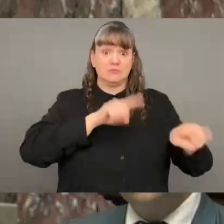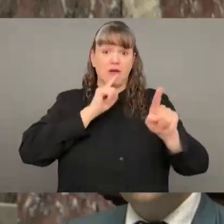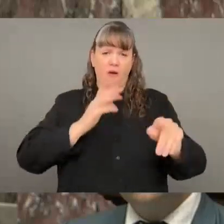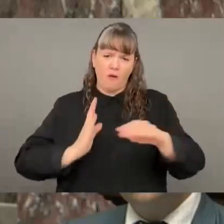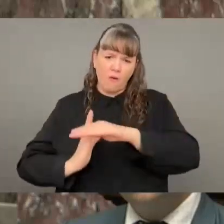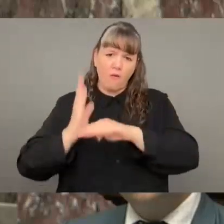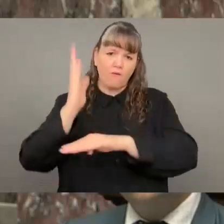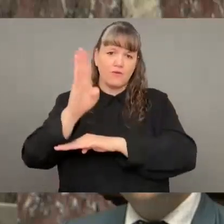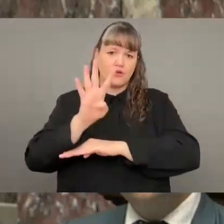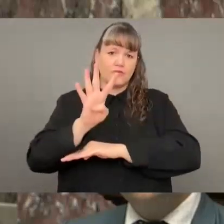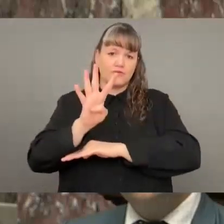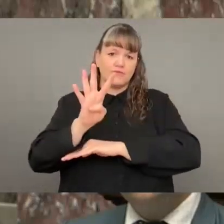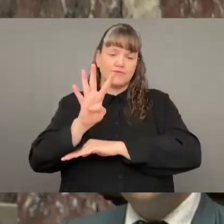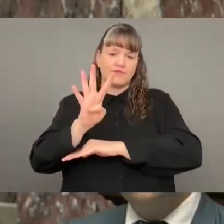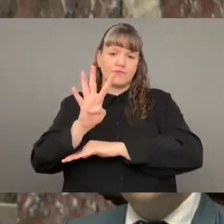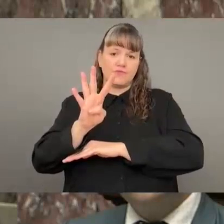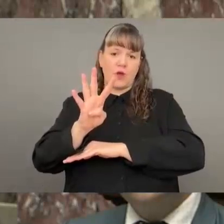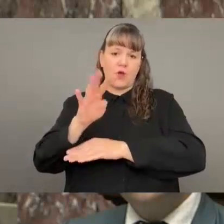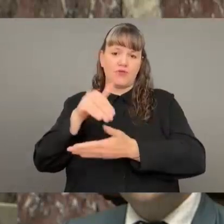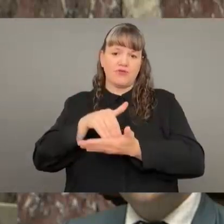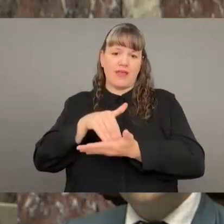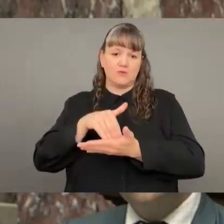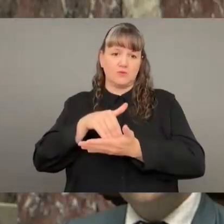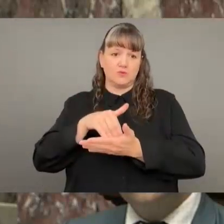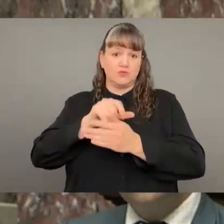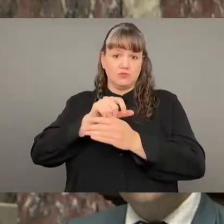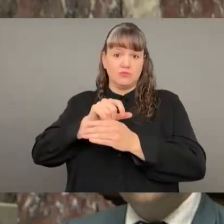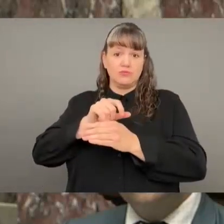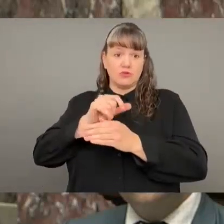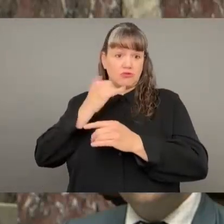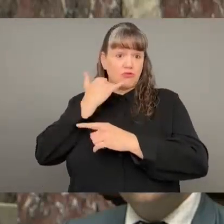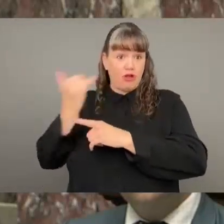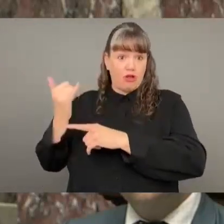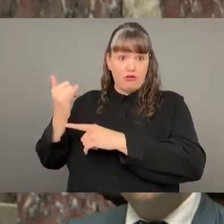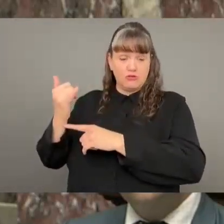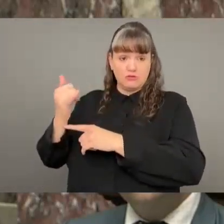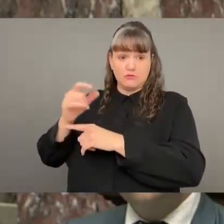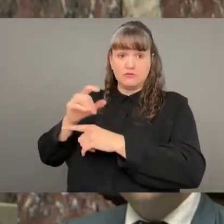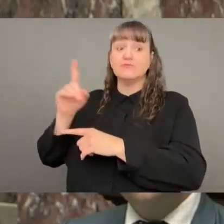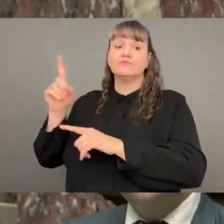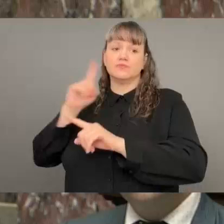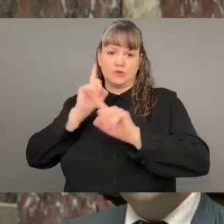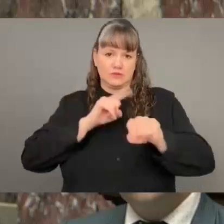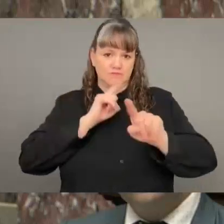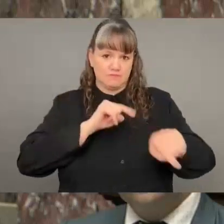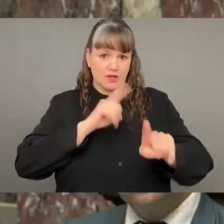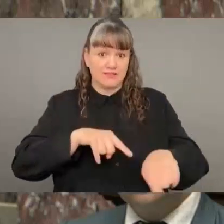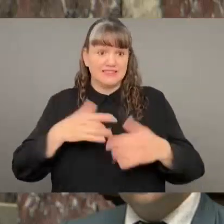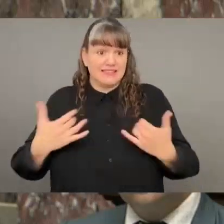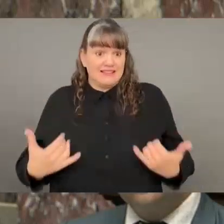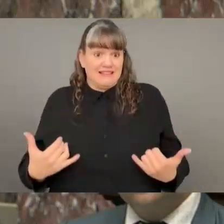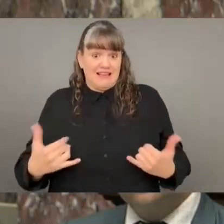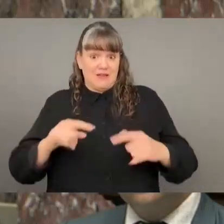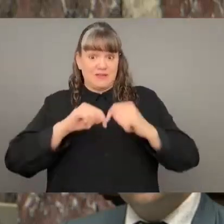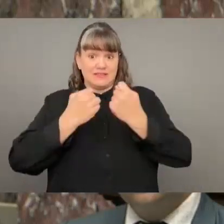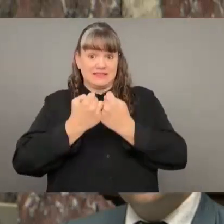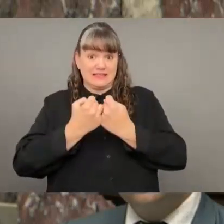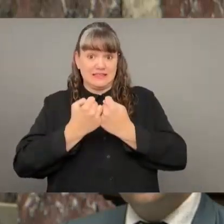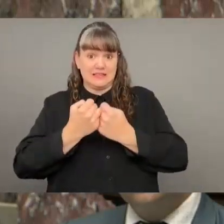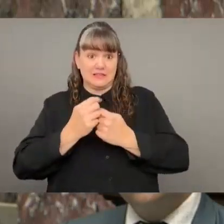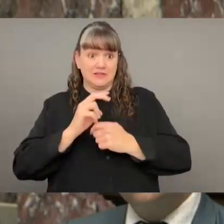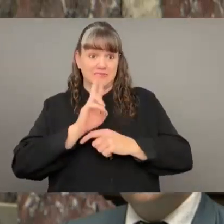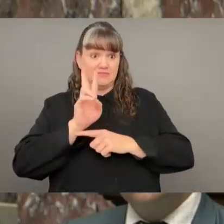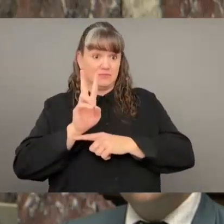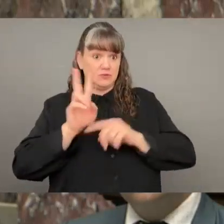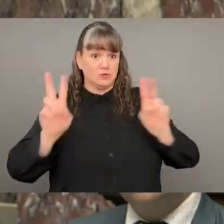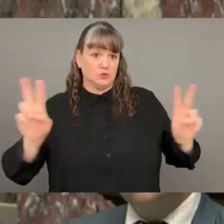BC, helping people in crisis and breaking cycles of crime. Mr. Speaker, programs like this show that